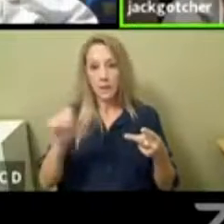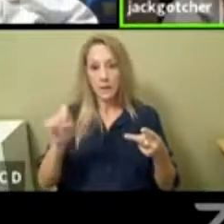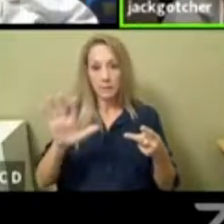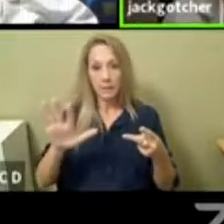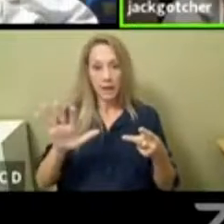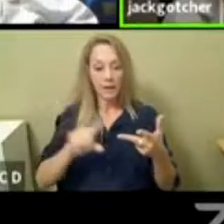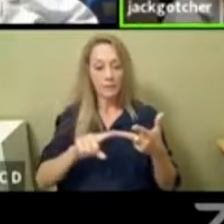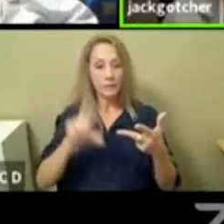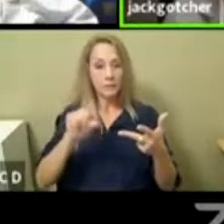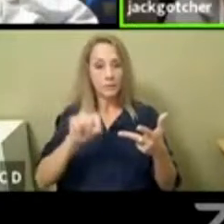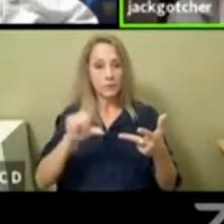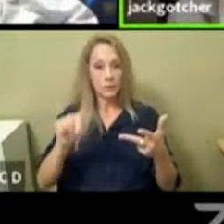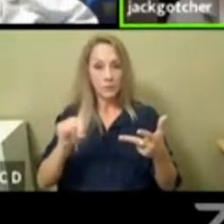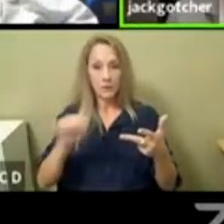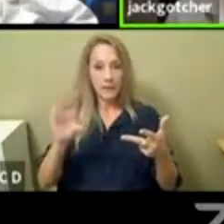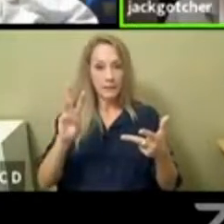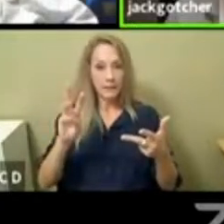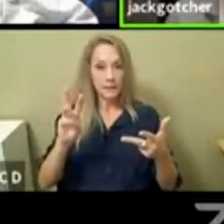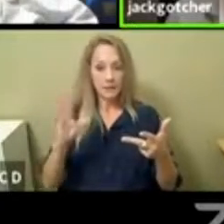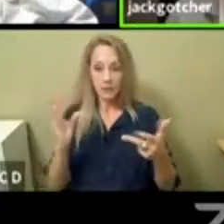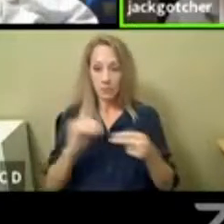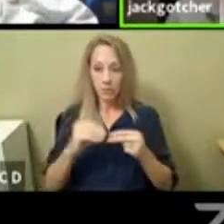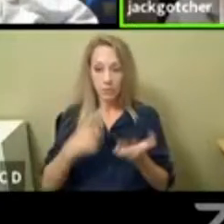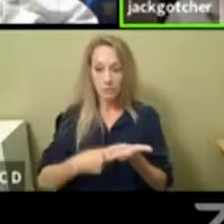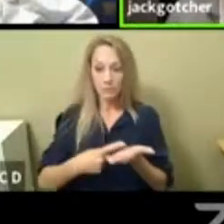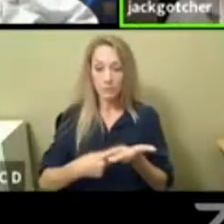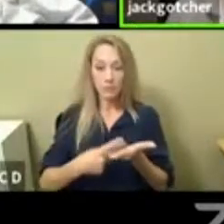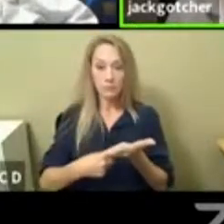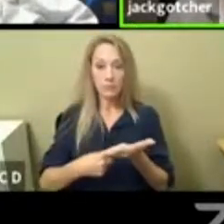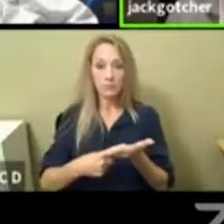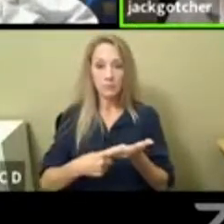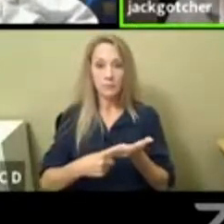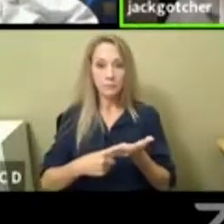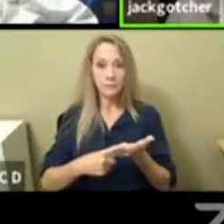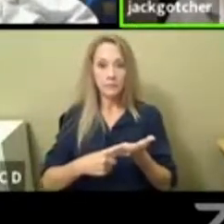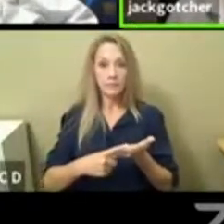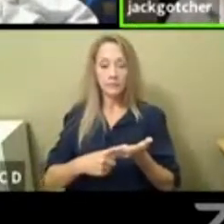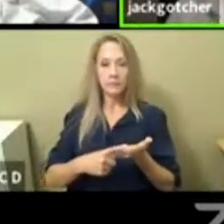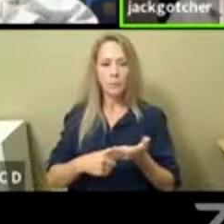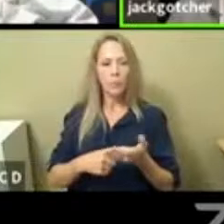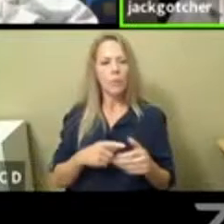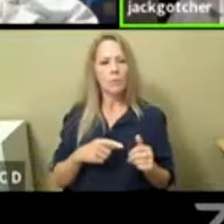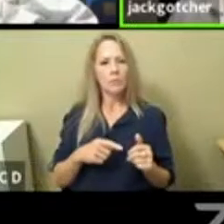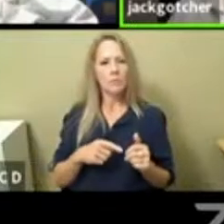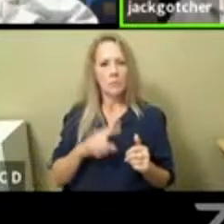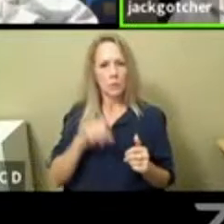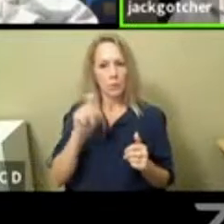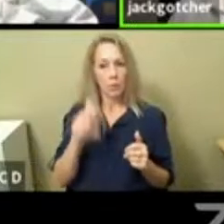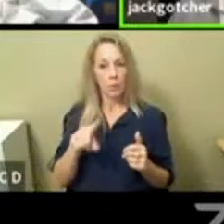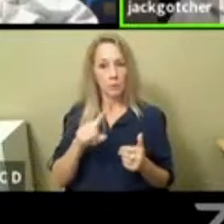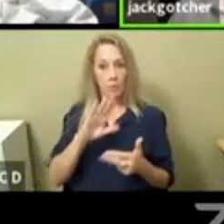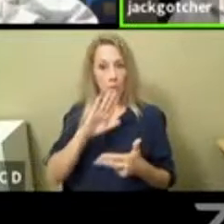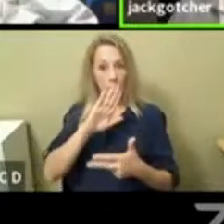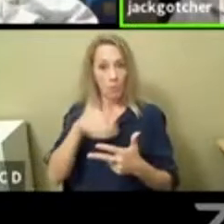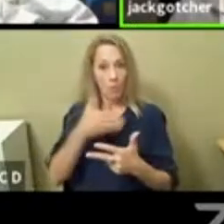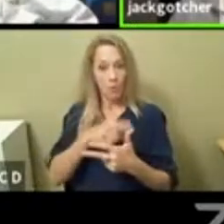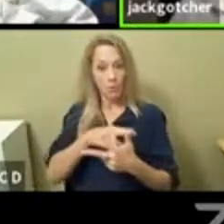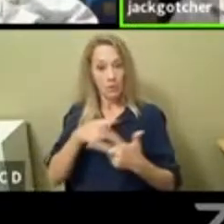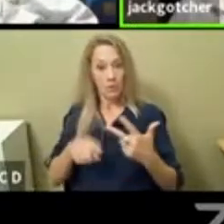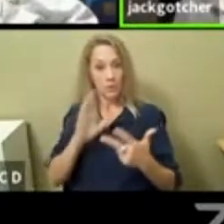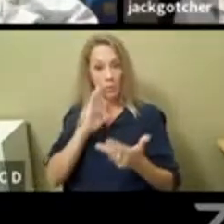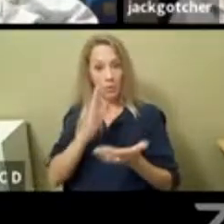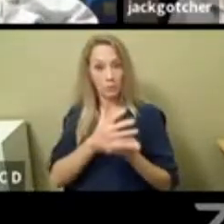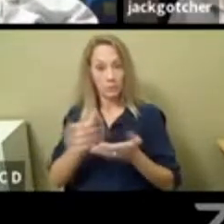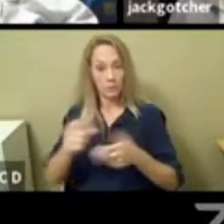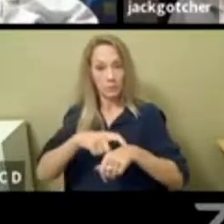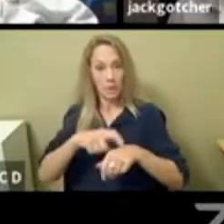2020-6, first of all, I guess just a question, are they all set to expire at the same time? Or is it just